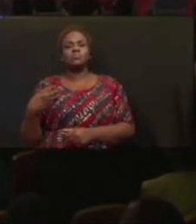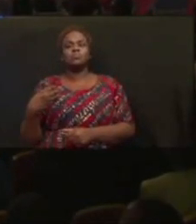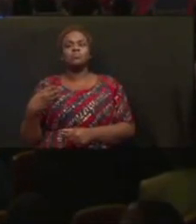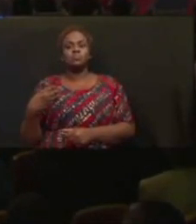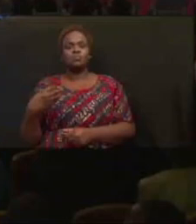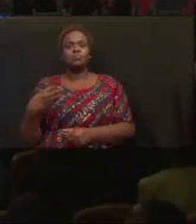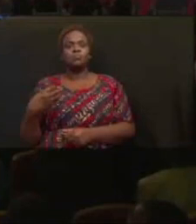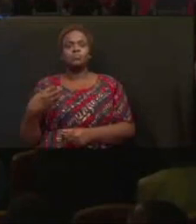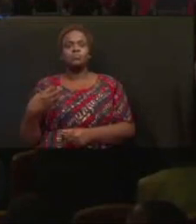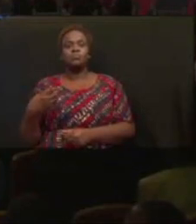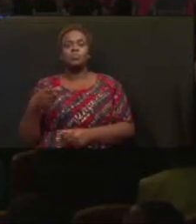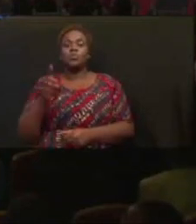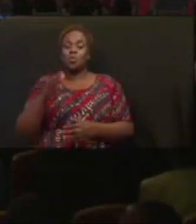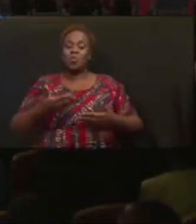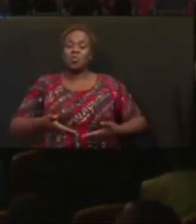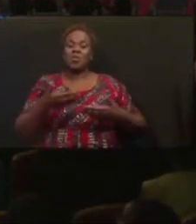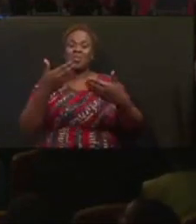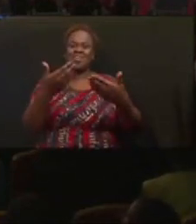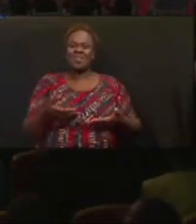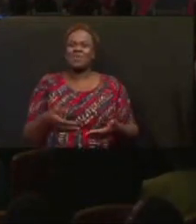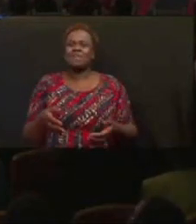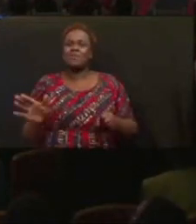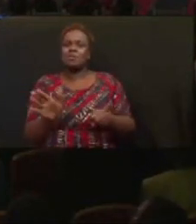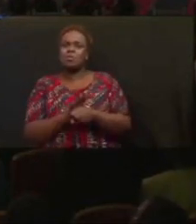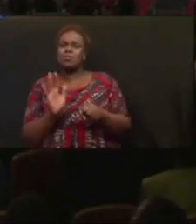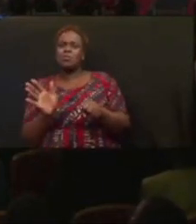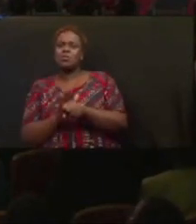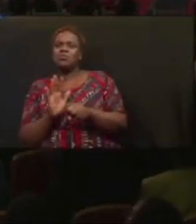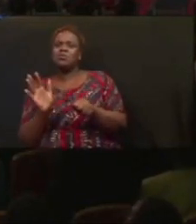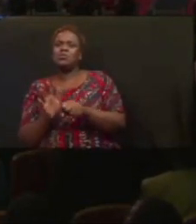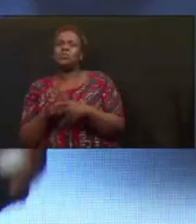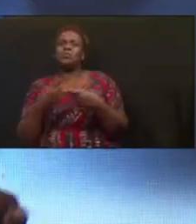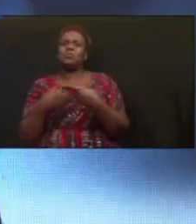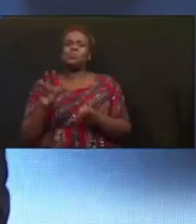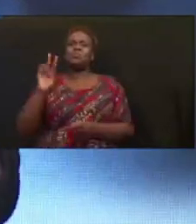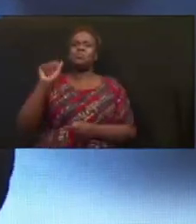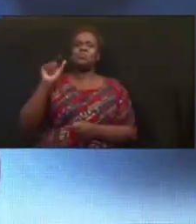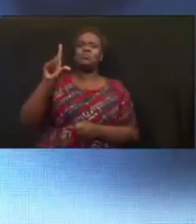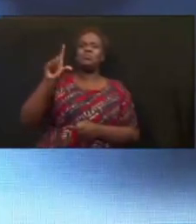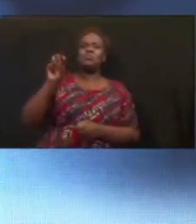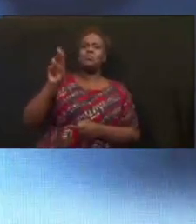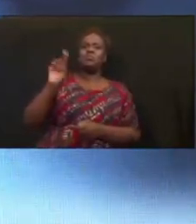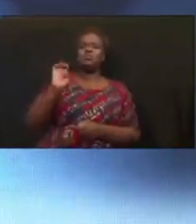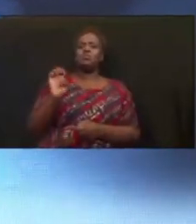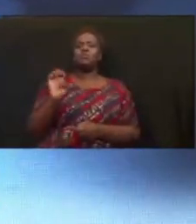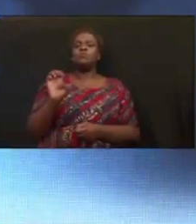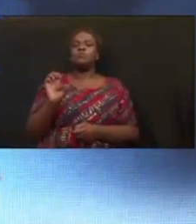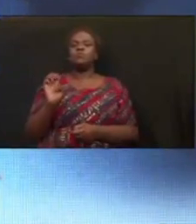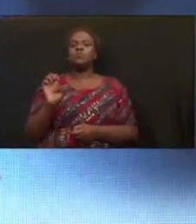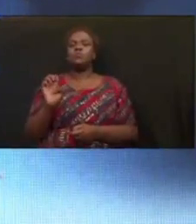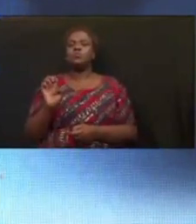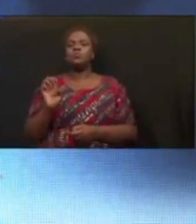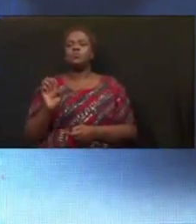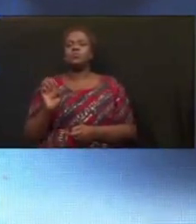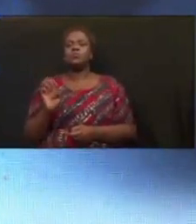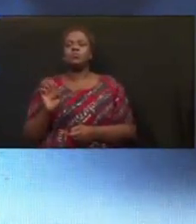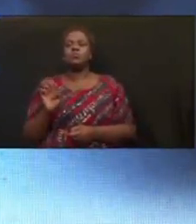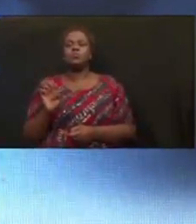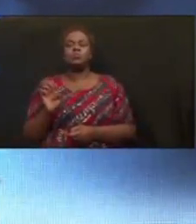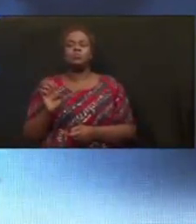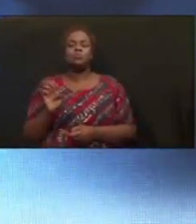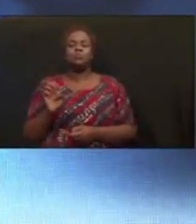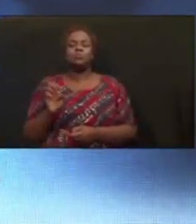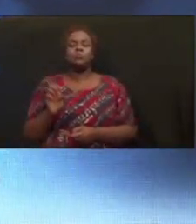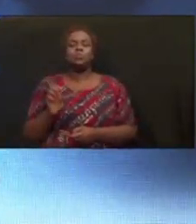right? You're giving and all of that, and then value, turn your value into products and services, package